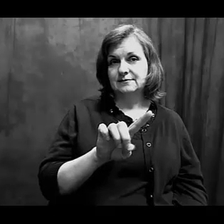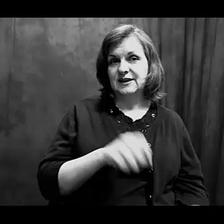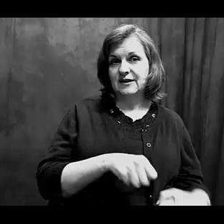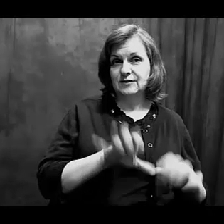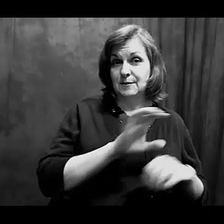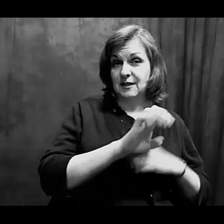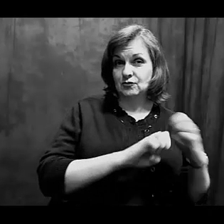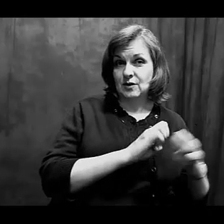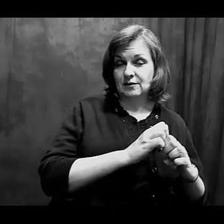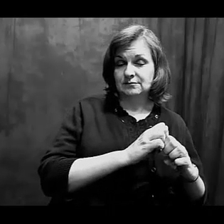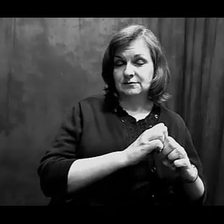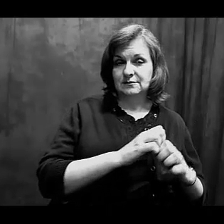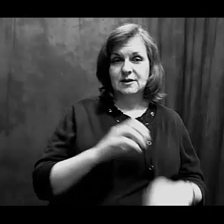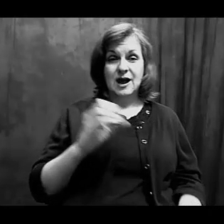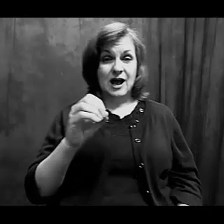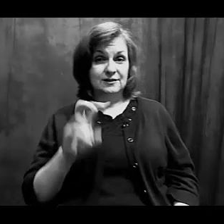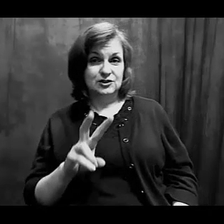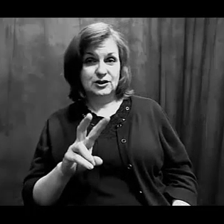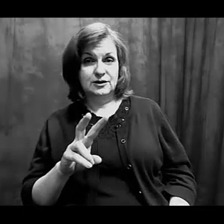oxidized,